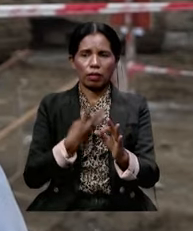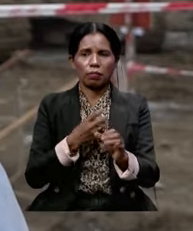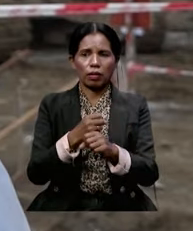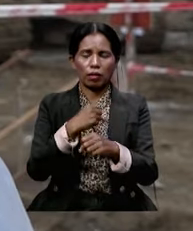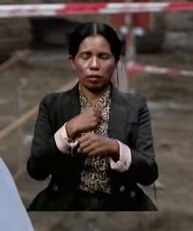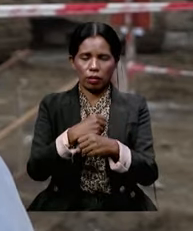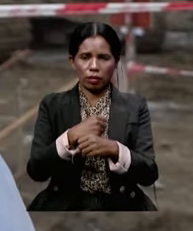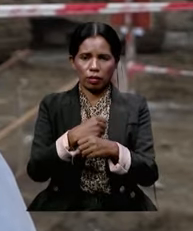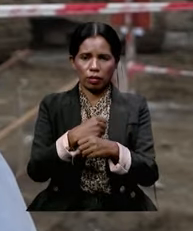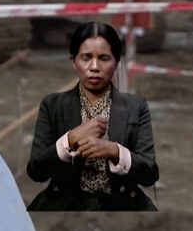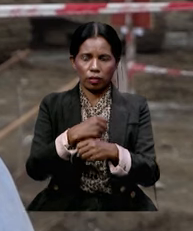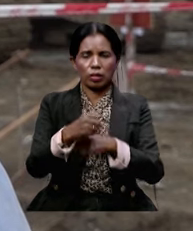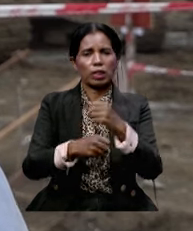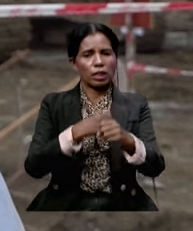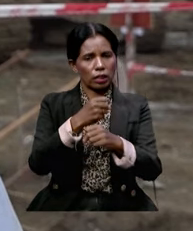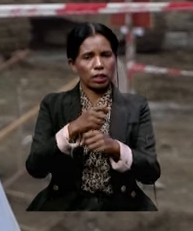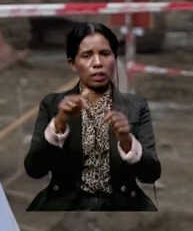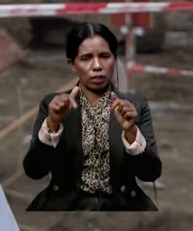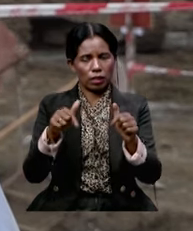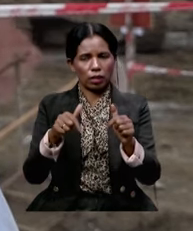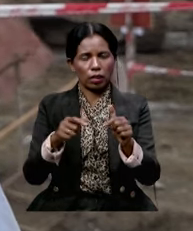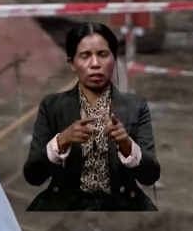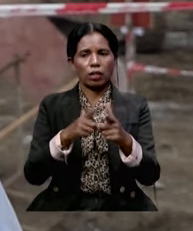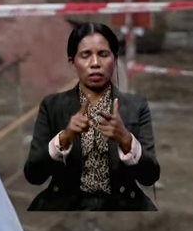complete at this year,